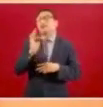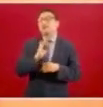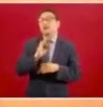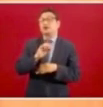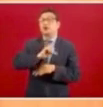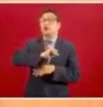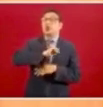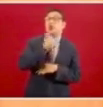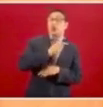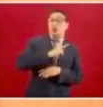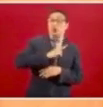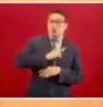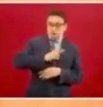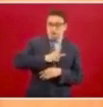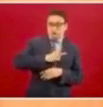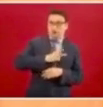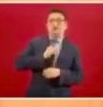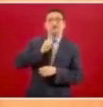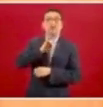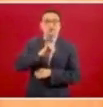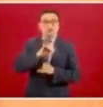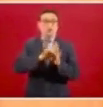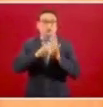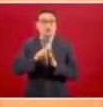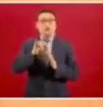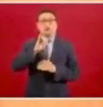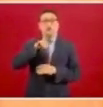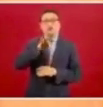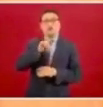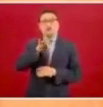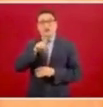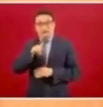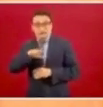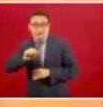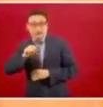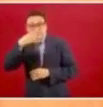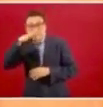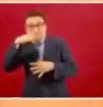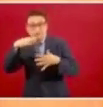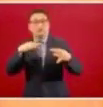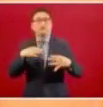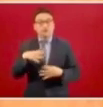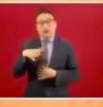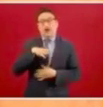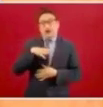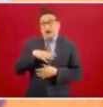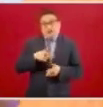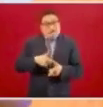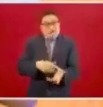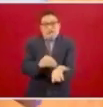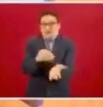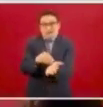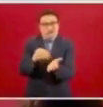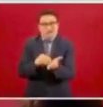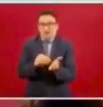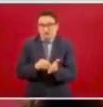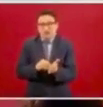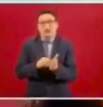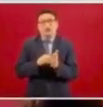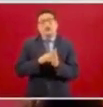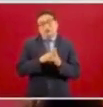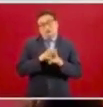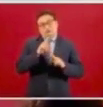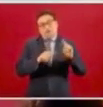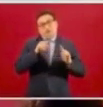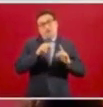14 different viruses. So it is possible that the person that is being analyzed will test